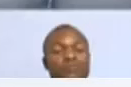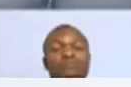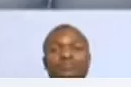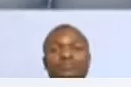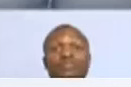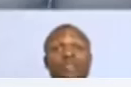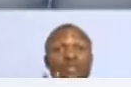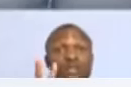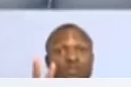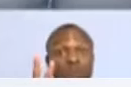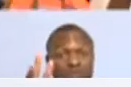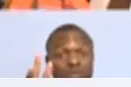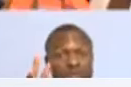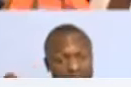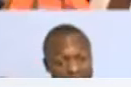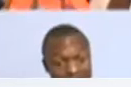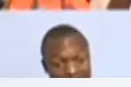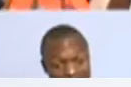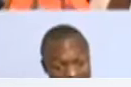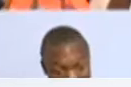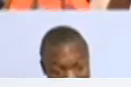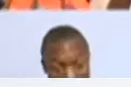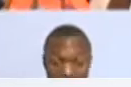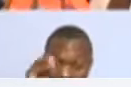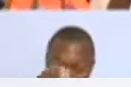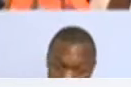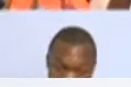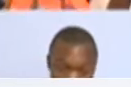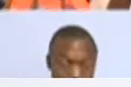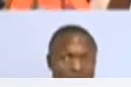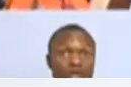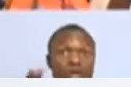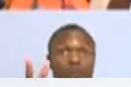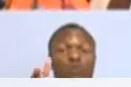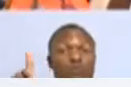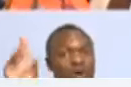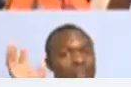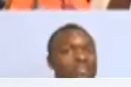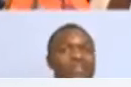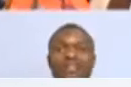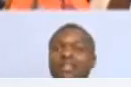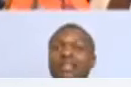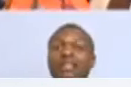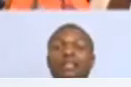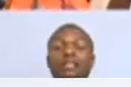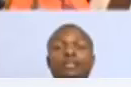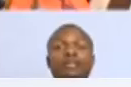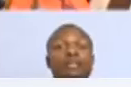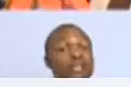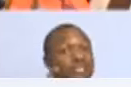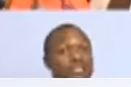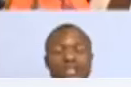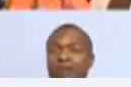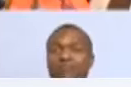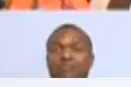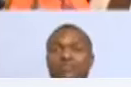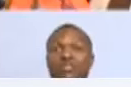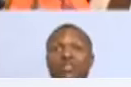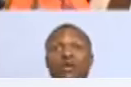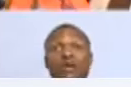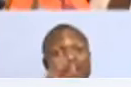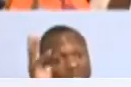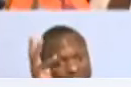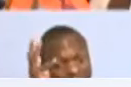26 hectares of land has been planted with 21,000 pine trees,